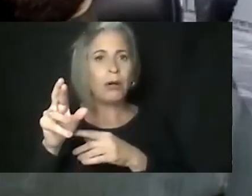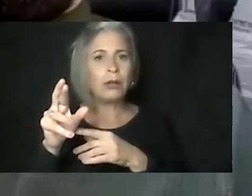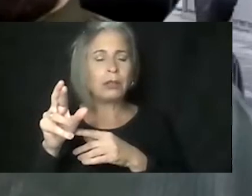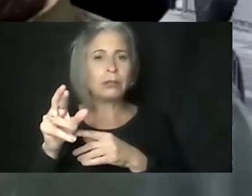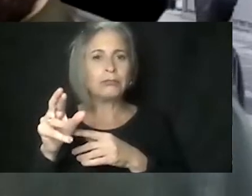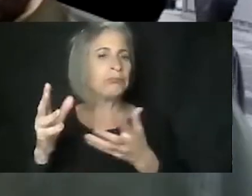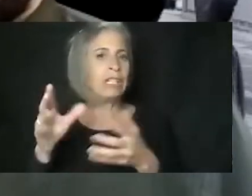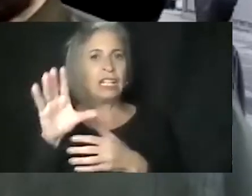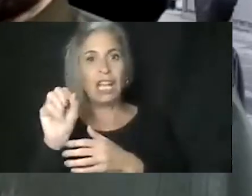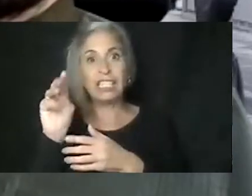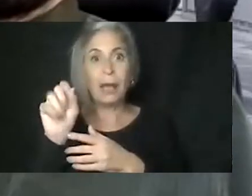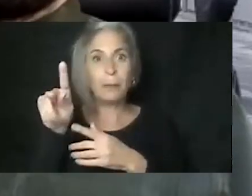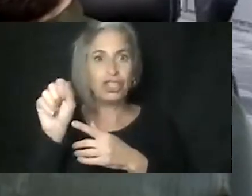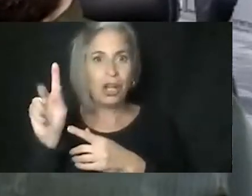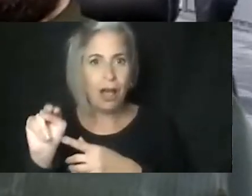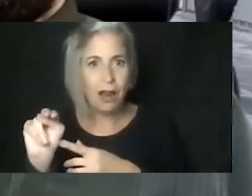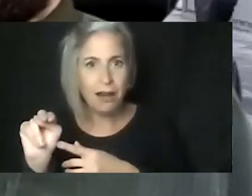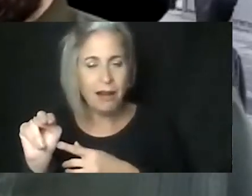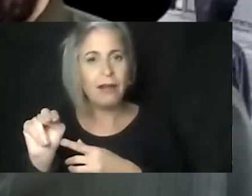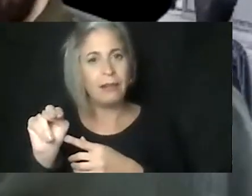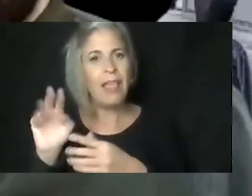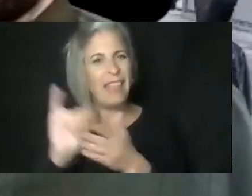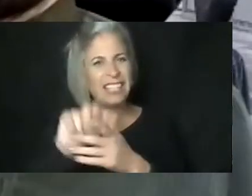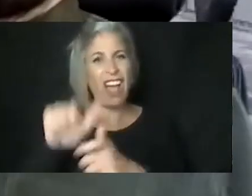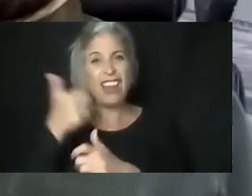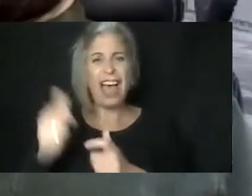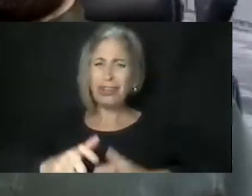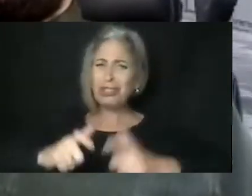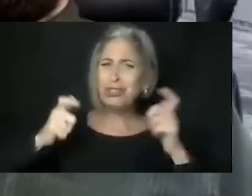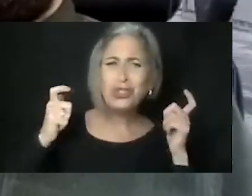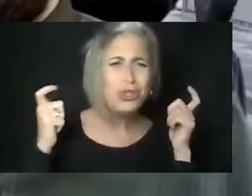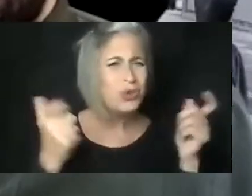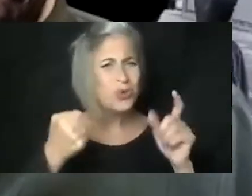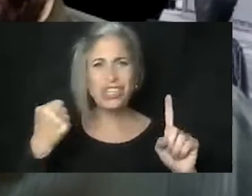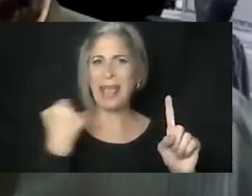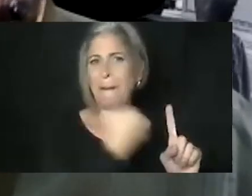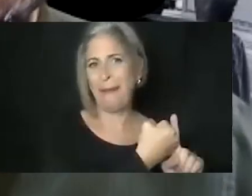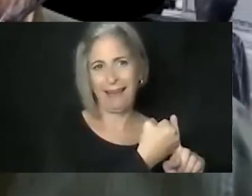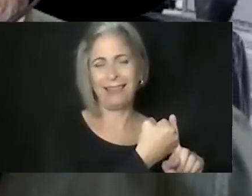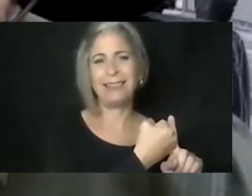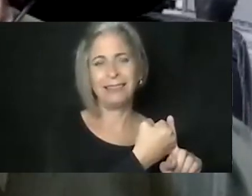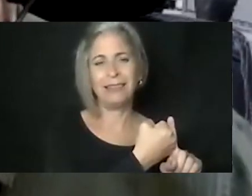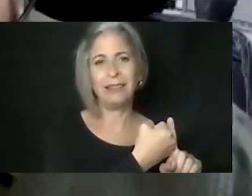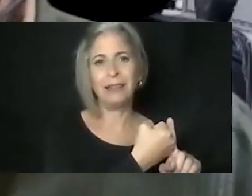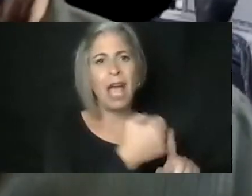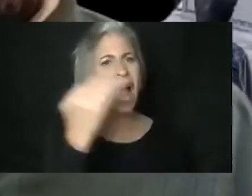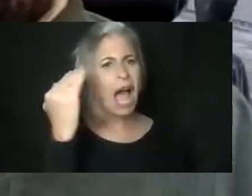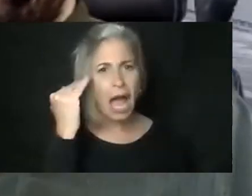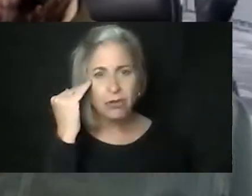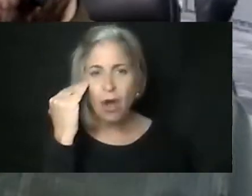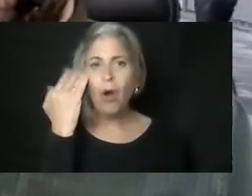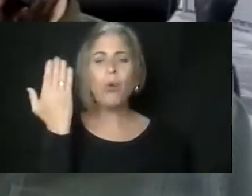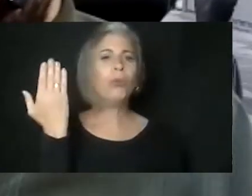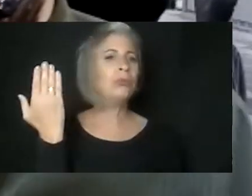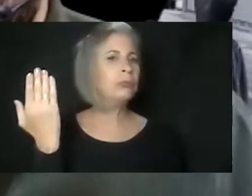consumption, that's another huge impact. It's like I know open